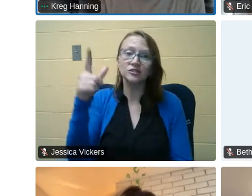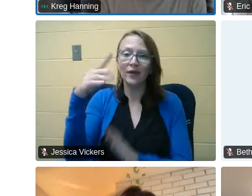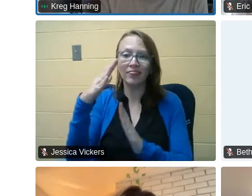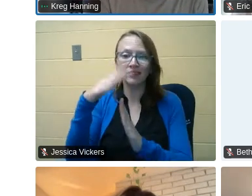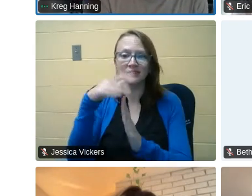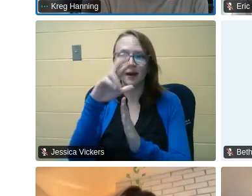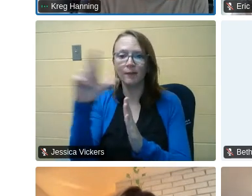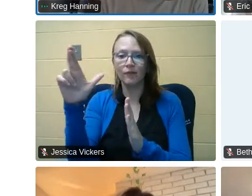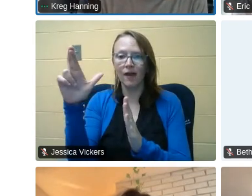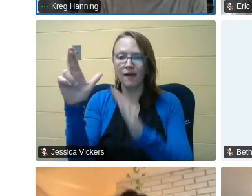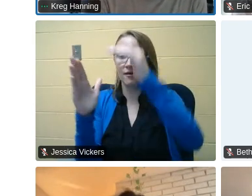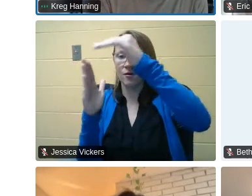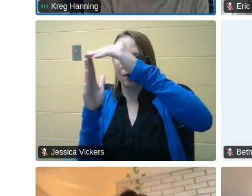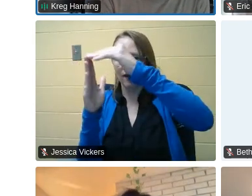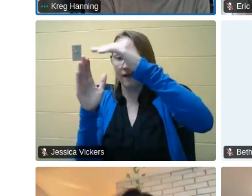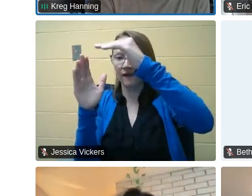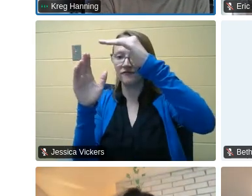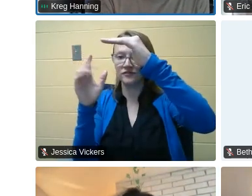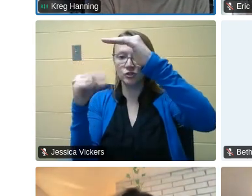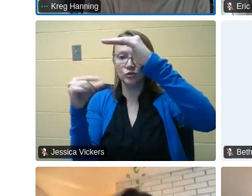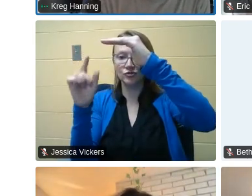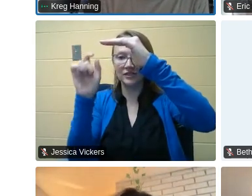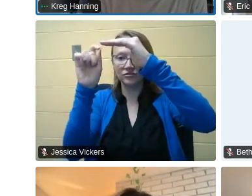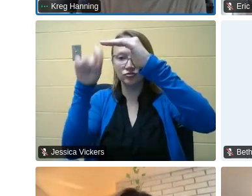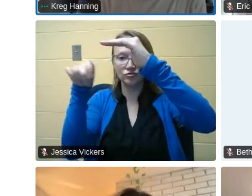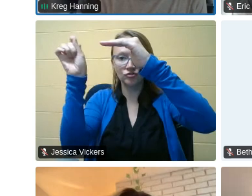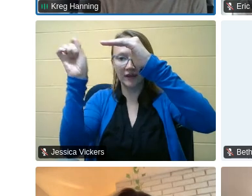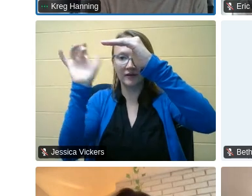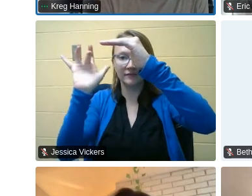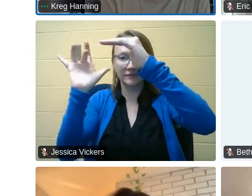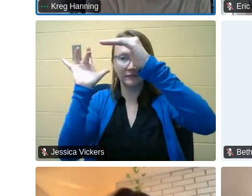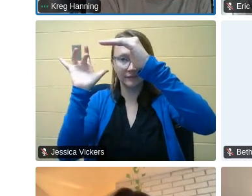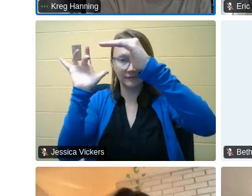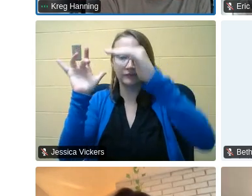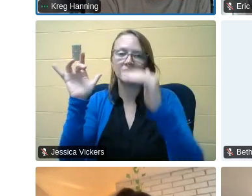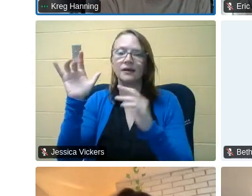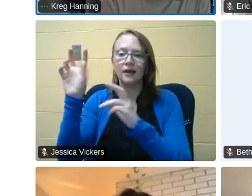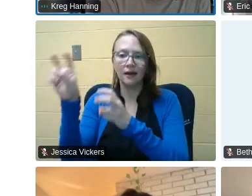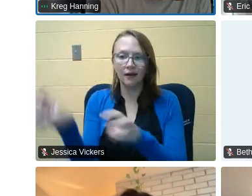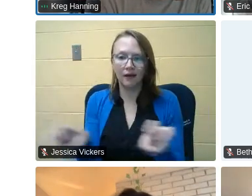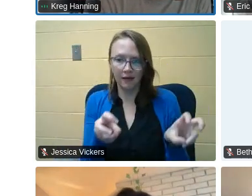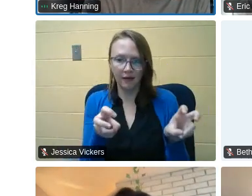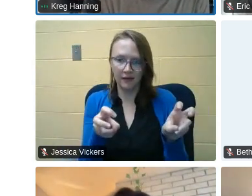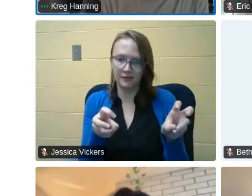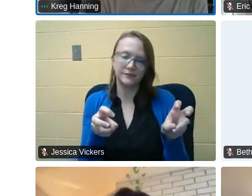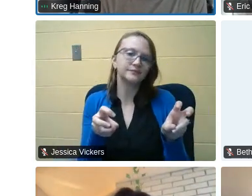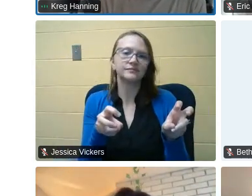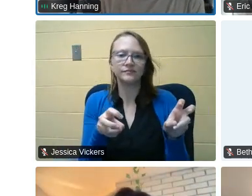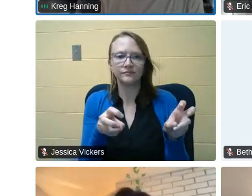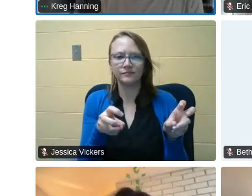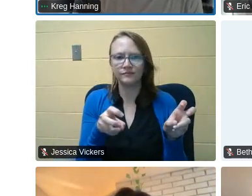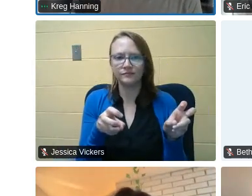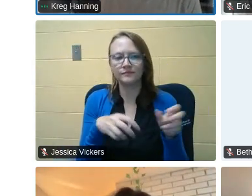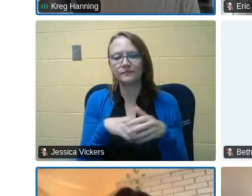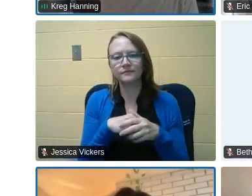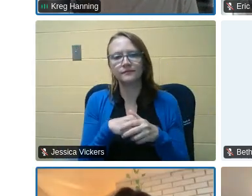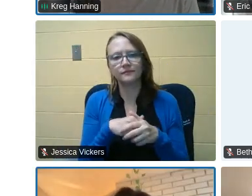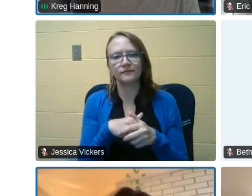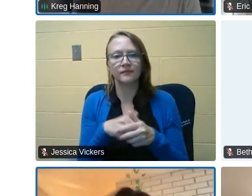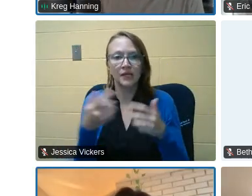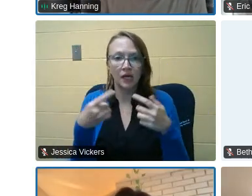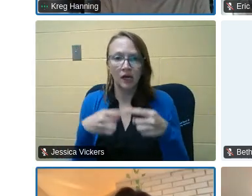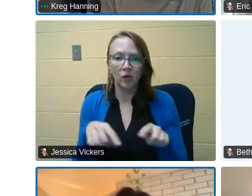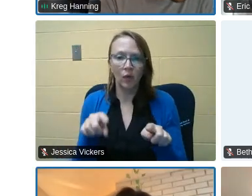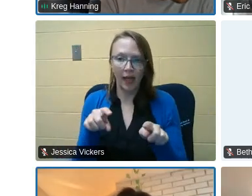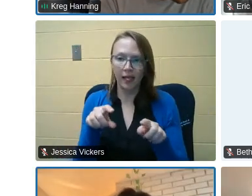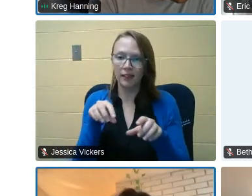right corner, and that will put the new sprite into my project. So now we can code up the same thing. While I'm in here,